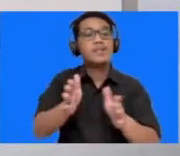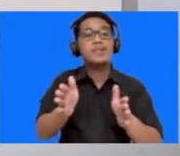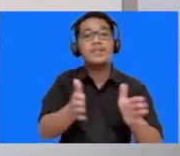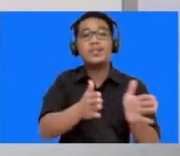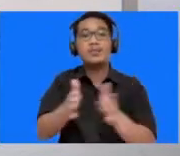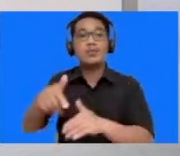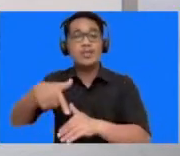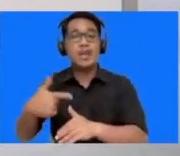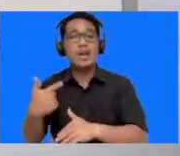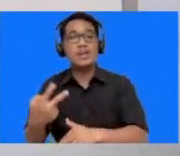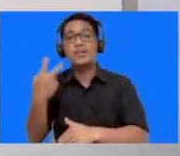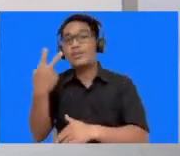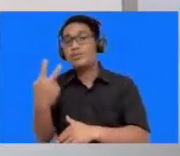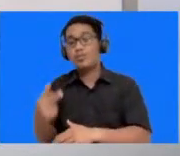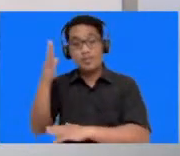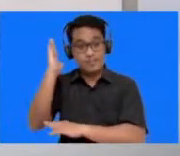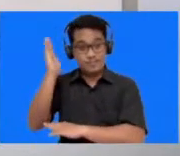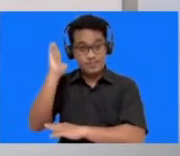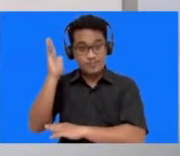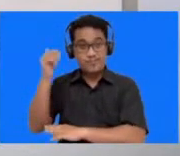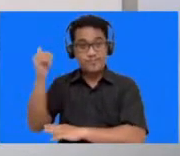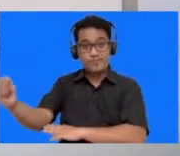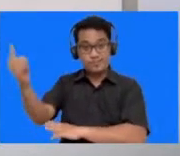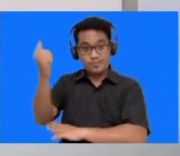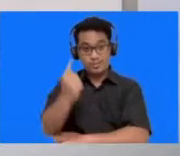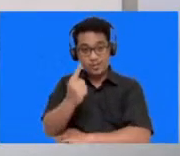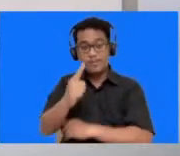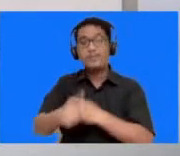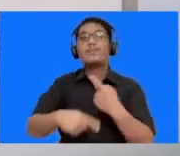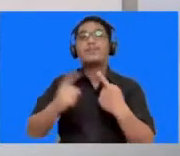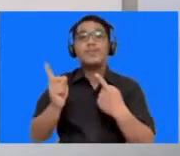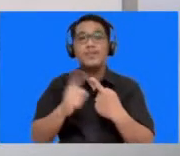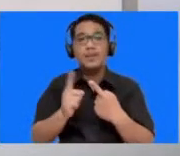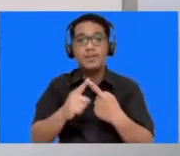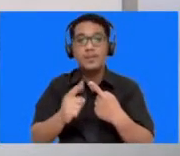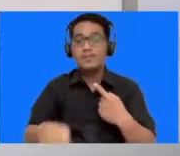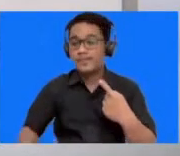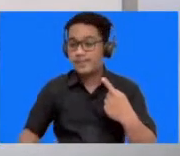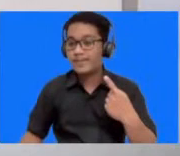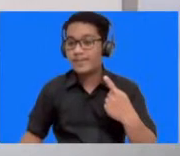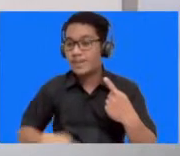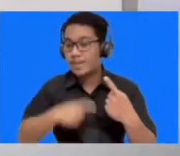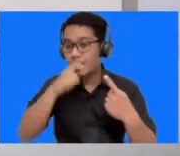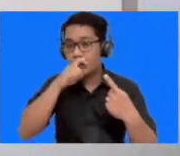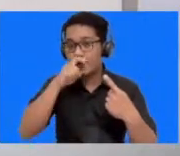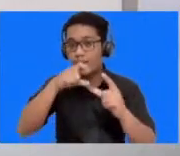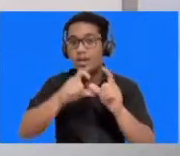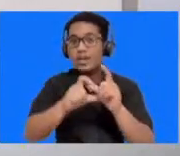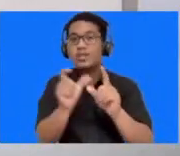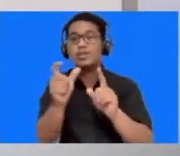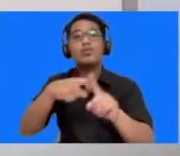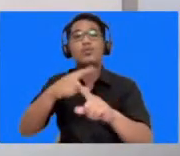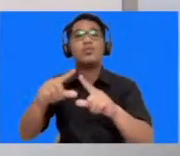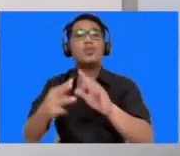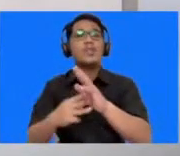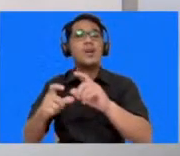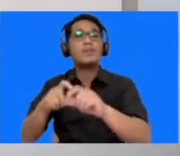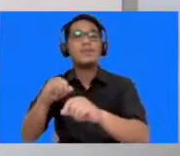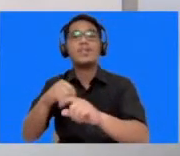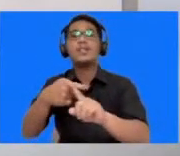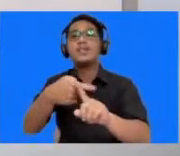in this session. The first one is Mr. Sukamsi from Taruna Siaga Bencana or